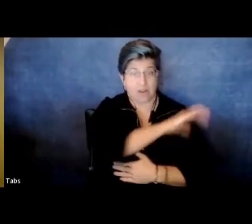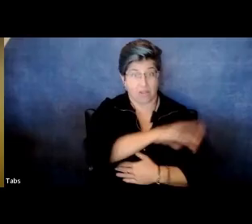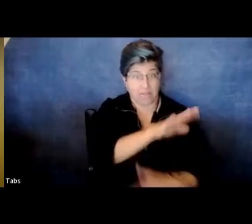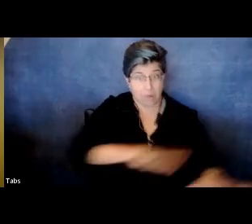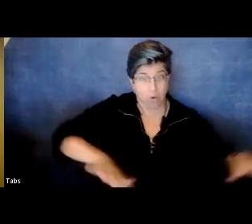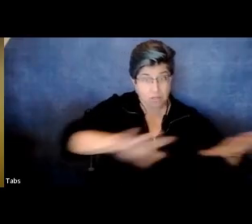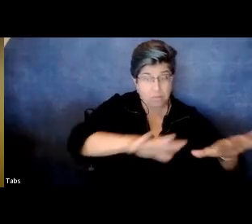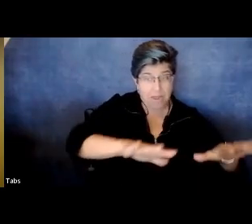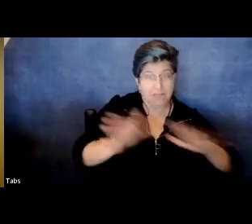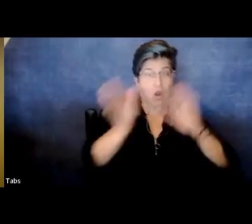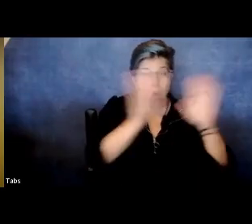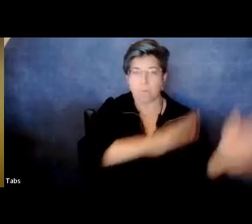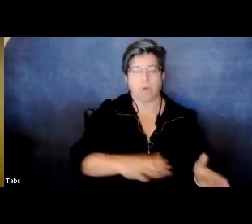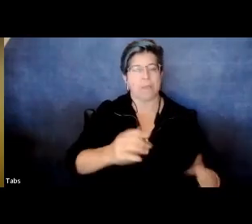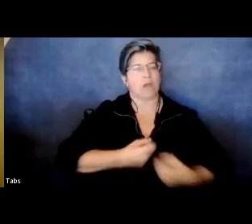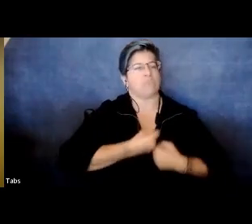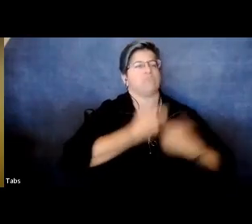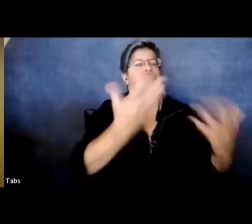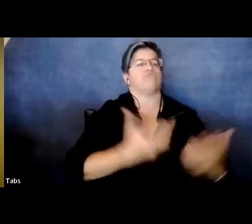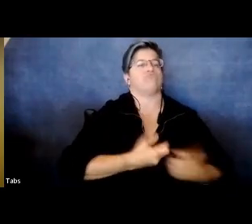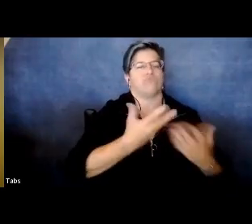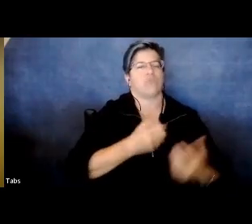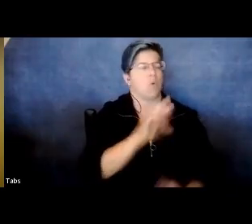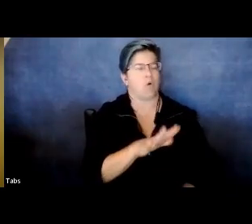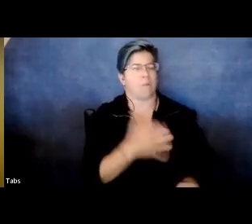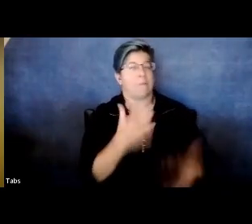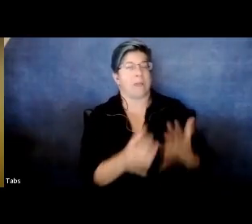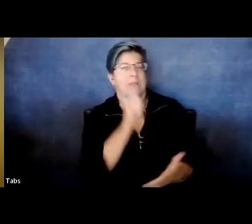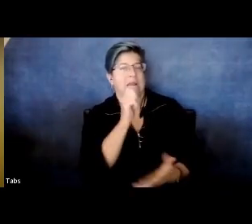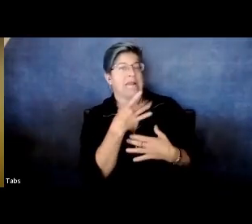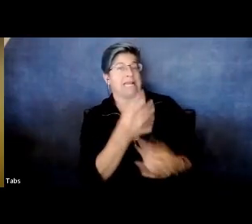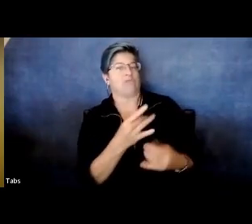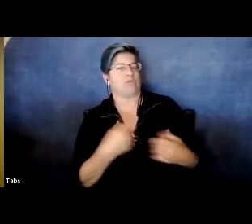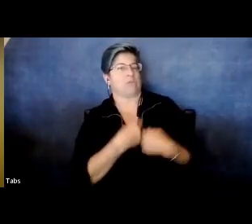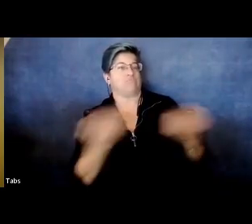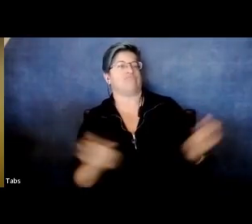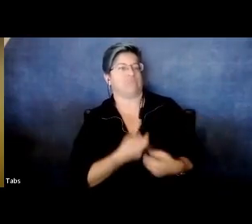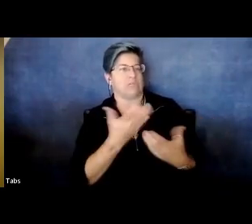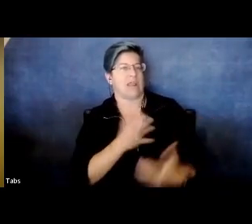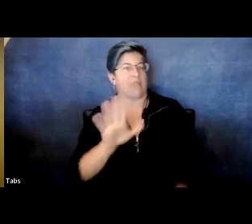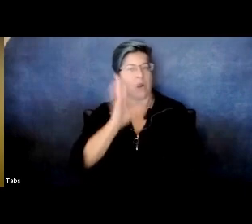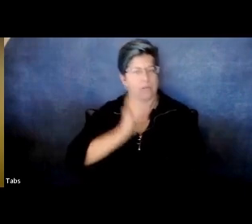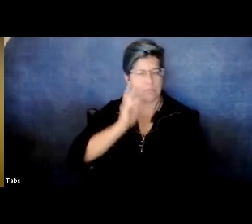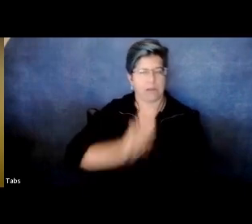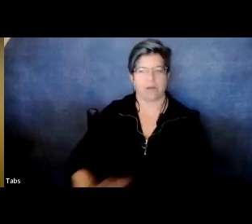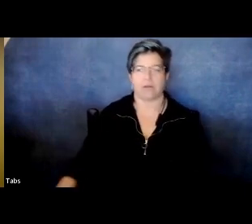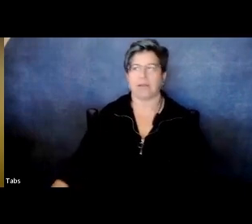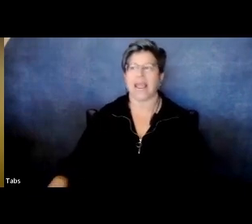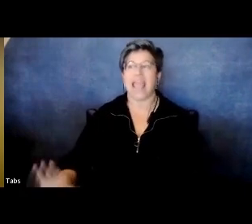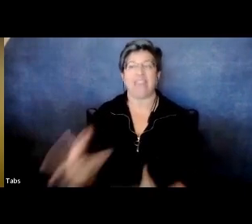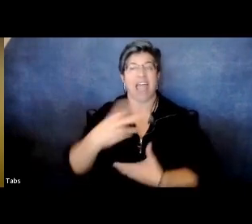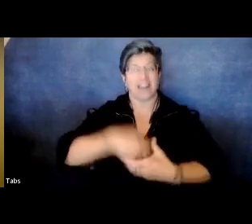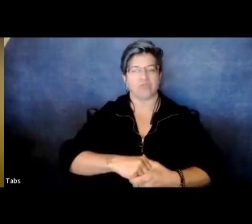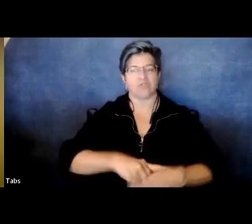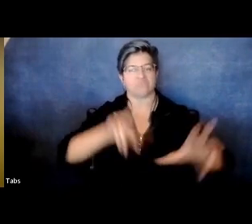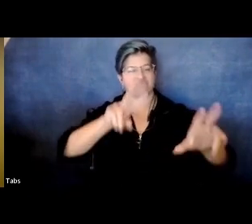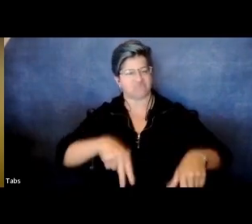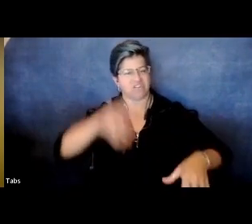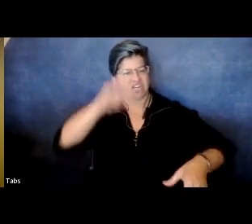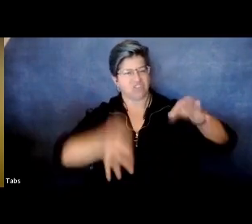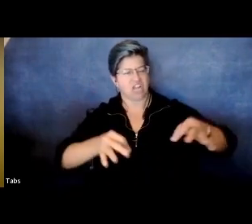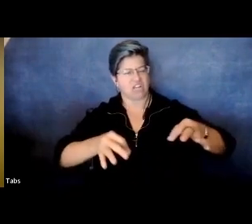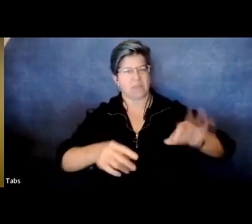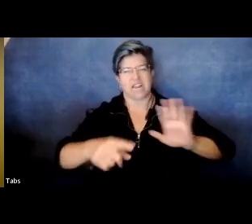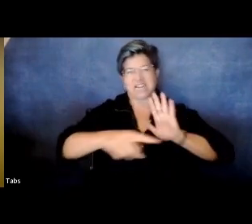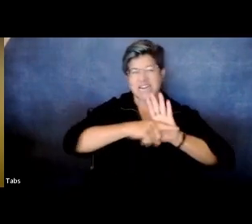spaces prepared to disclose or interested in disclosing what they're experiencing. And that includes judgment, lack